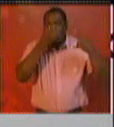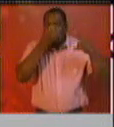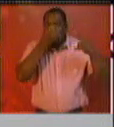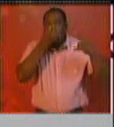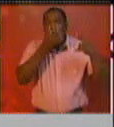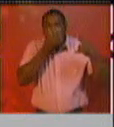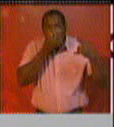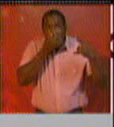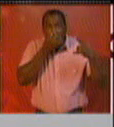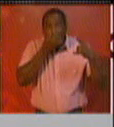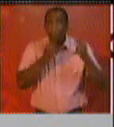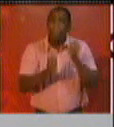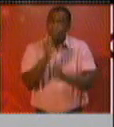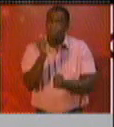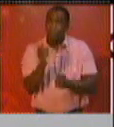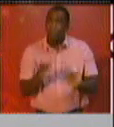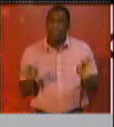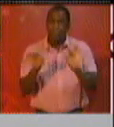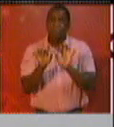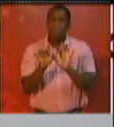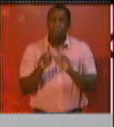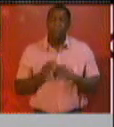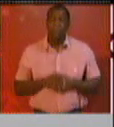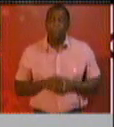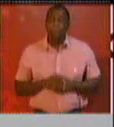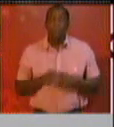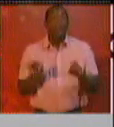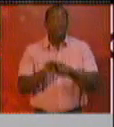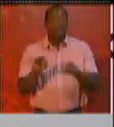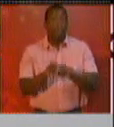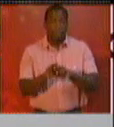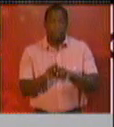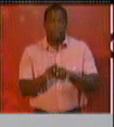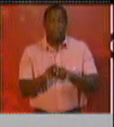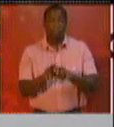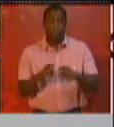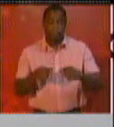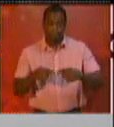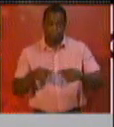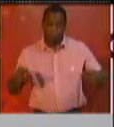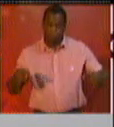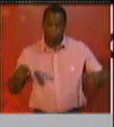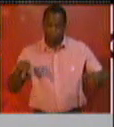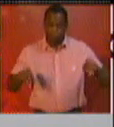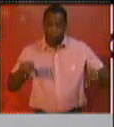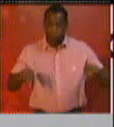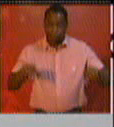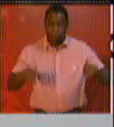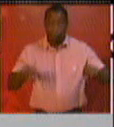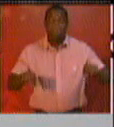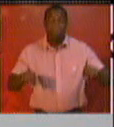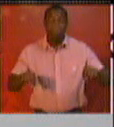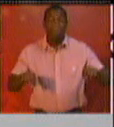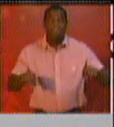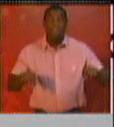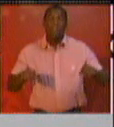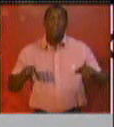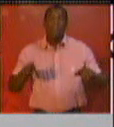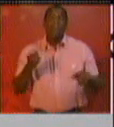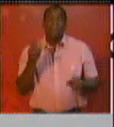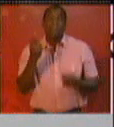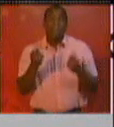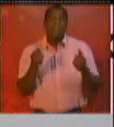in compliance with the physical distancing. We know that hanging out usually doesn't mean staying 6 feet apart, but that